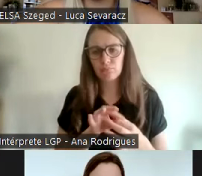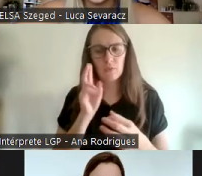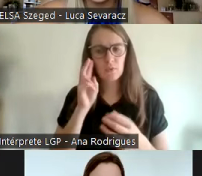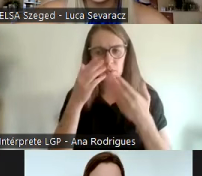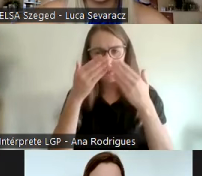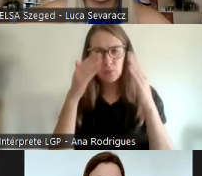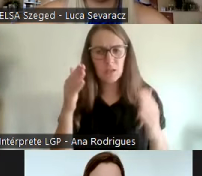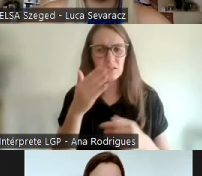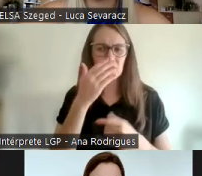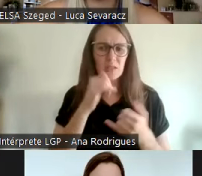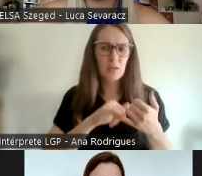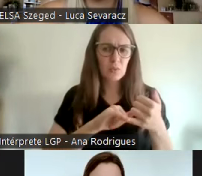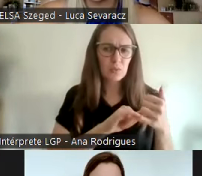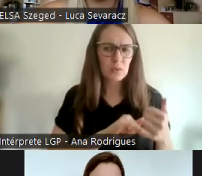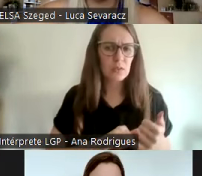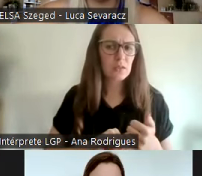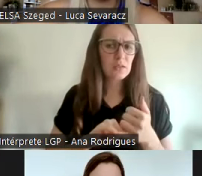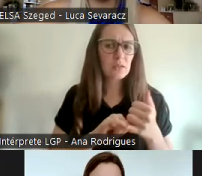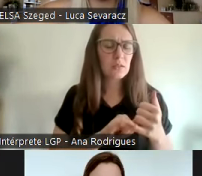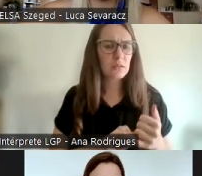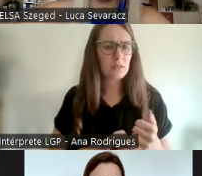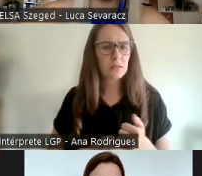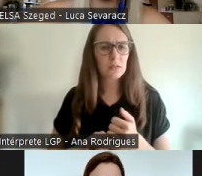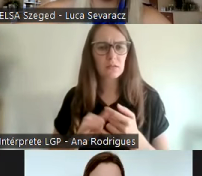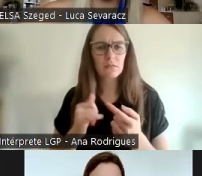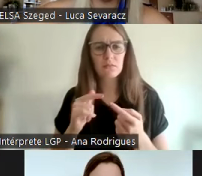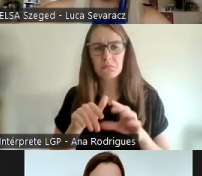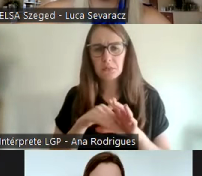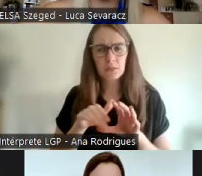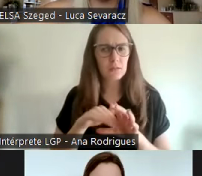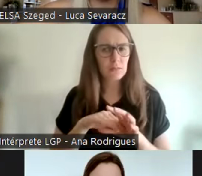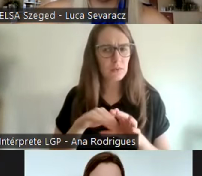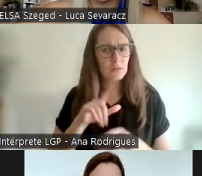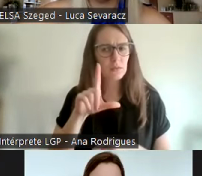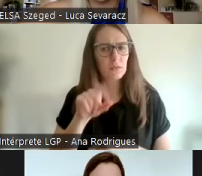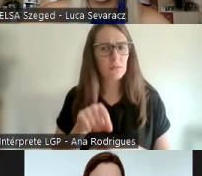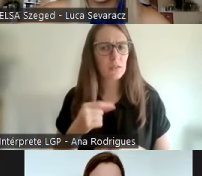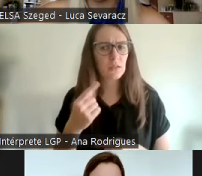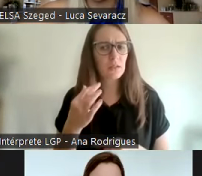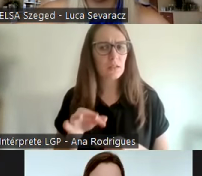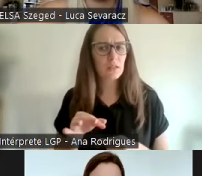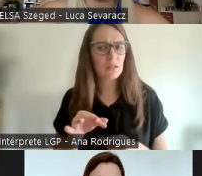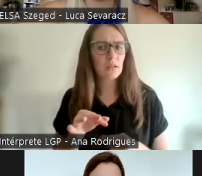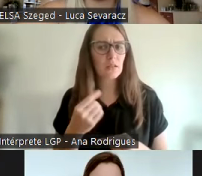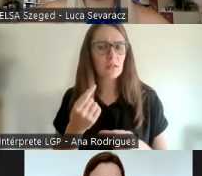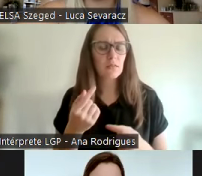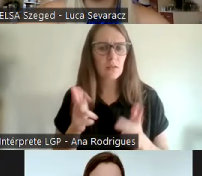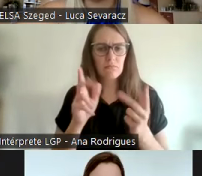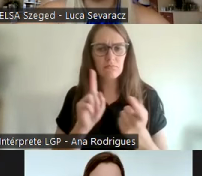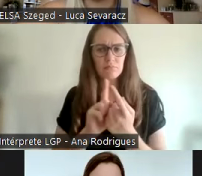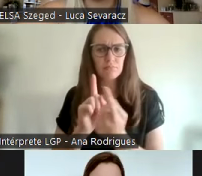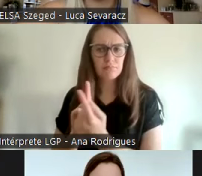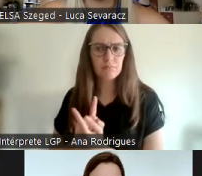an association, we give the green light to scientific debate where substantiated arguments can freely meet, in the hopes